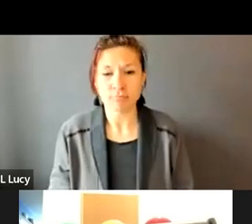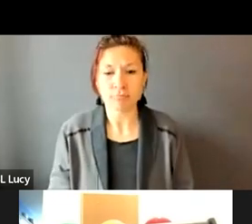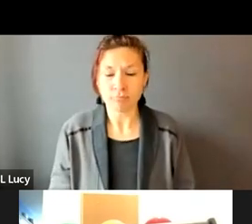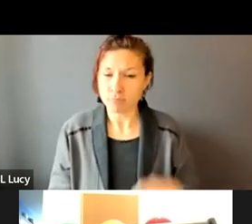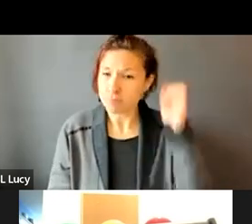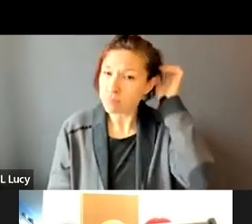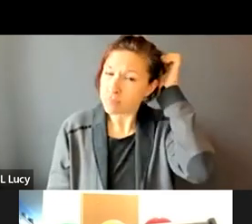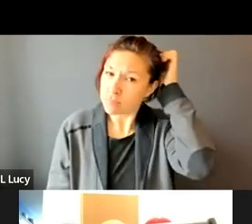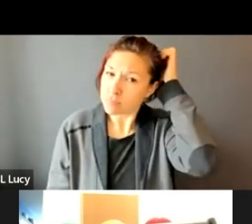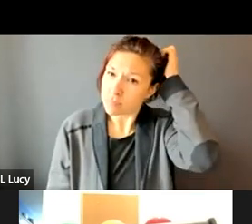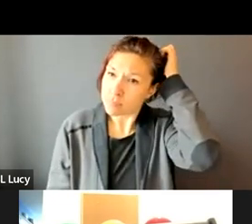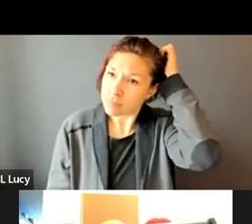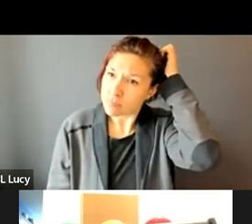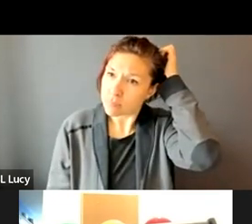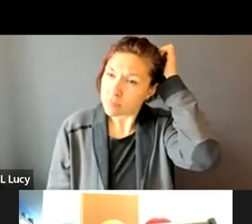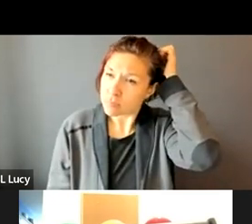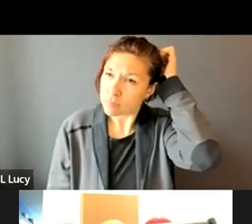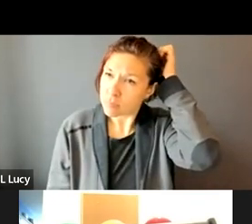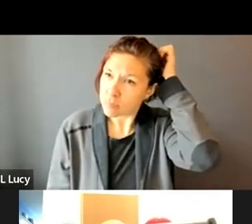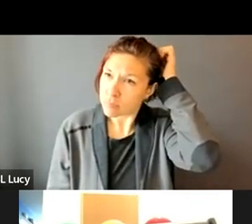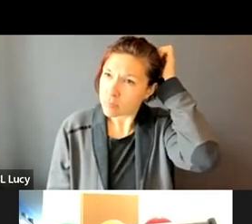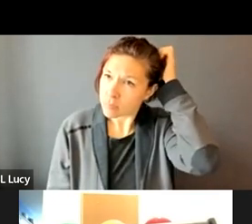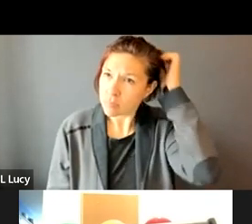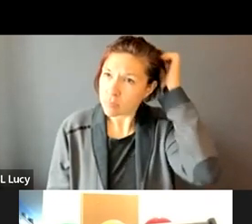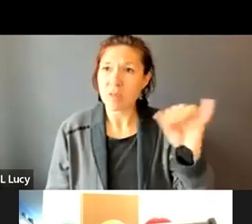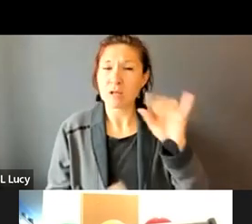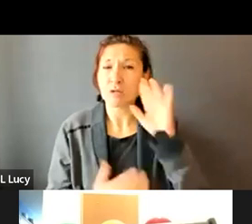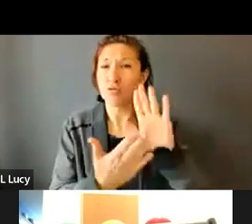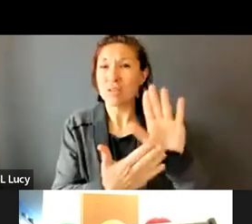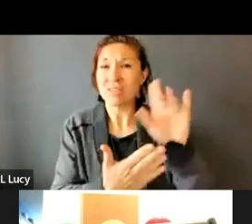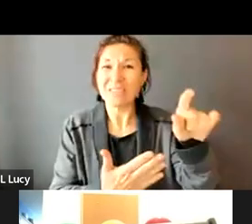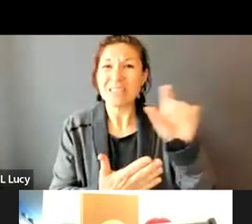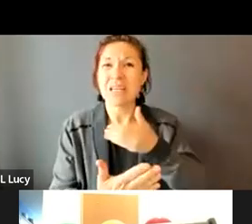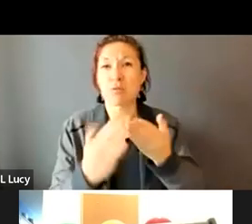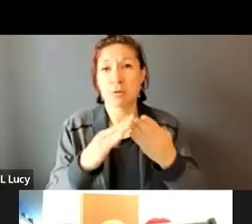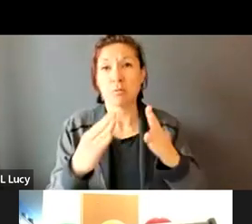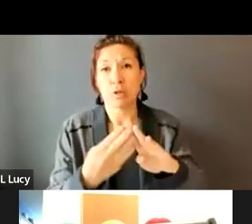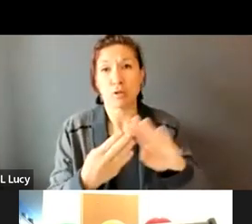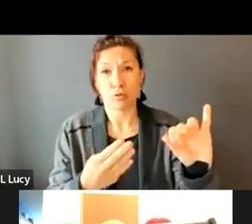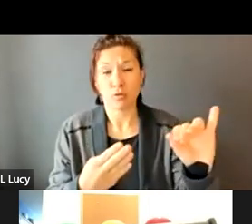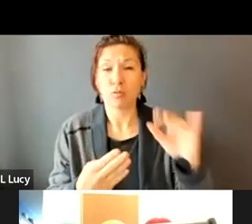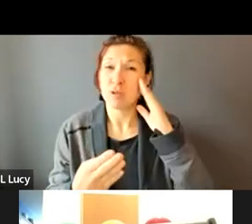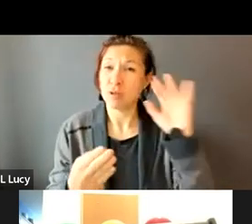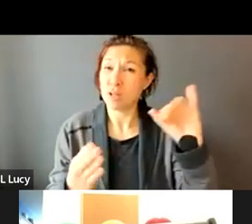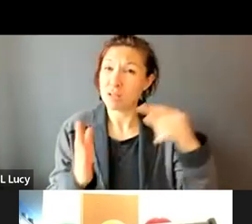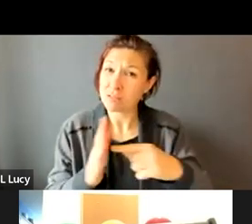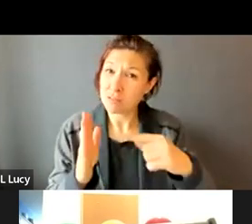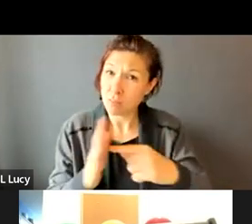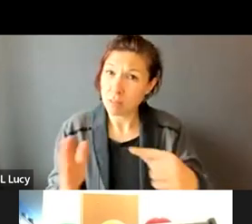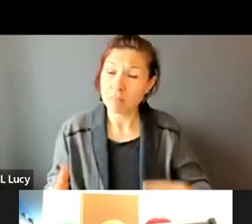community and needs of our community for example for instance